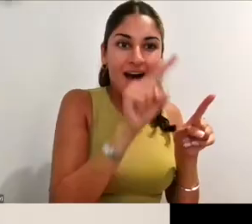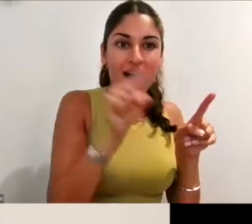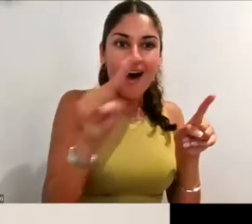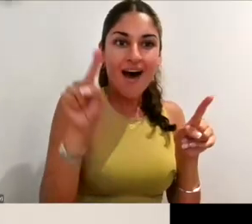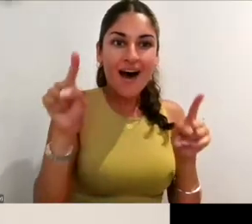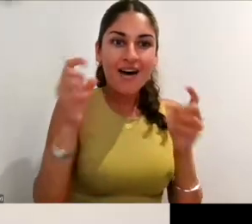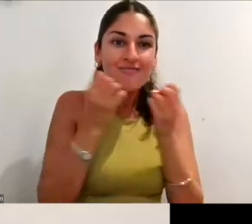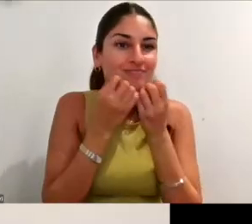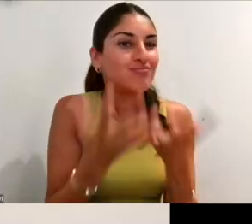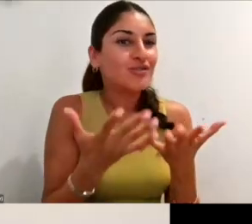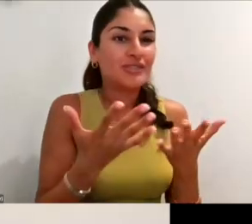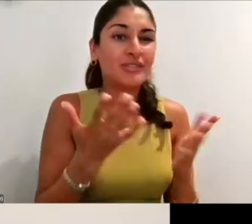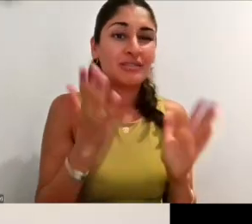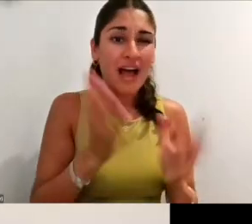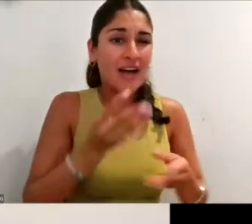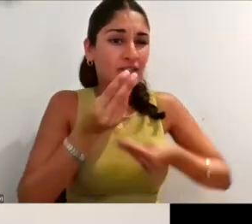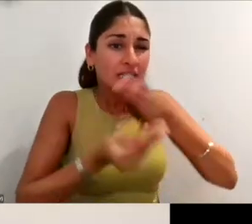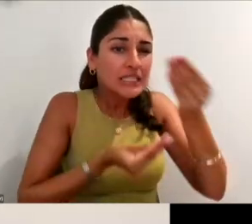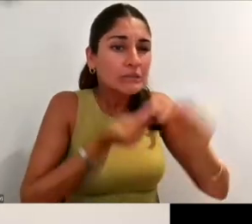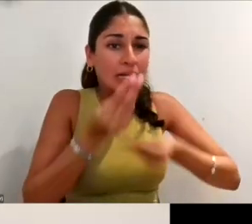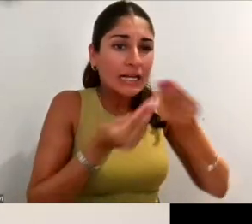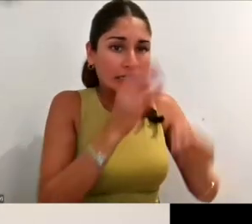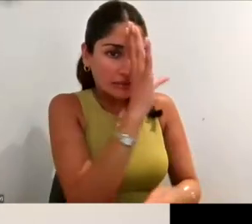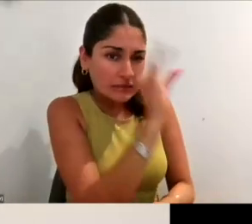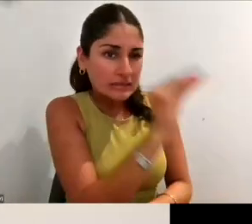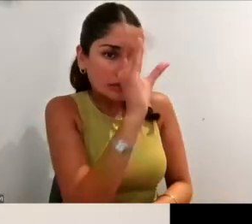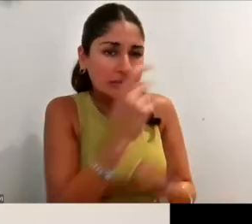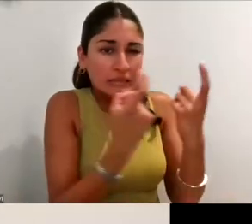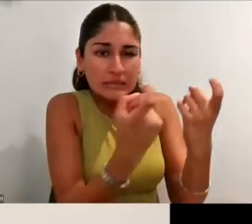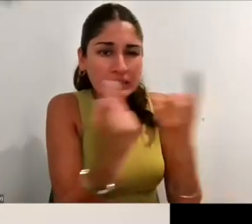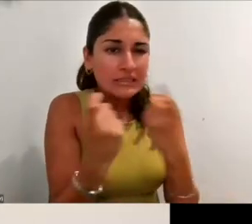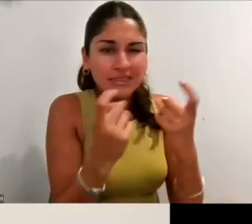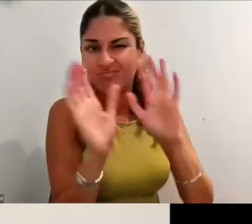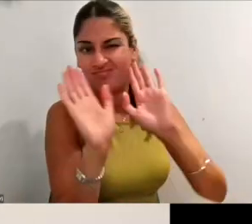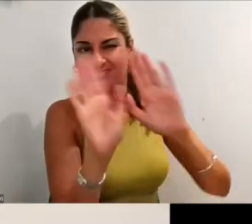to explain what it is or hunt for it in the world food aisle.